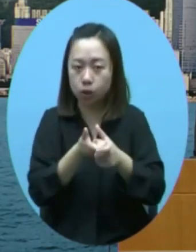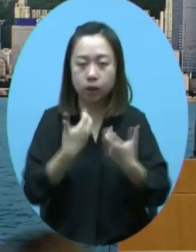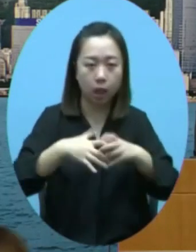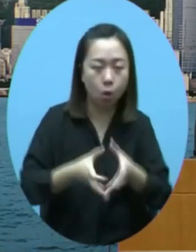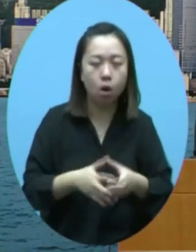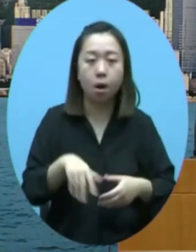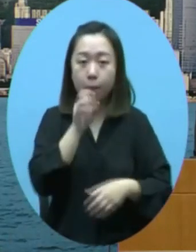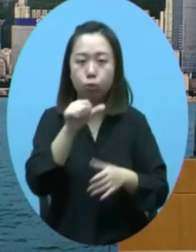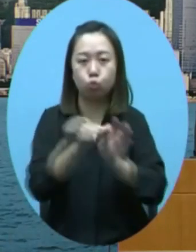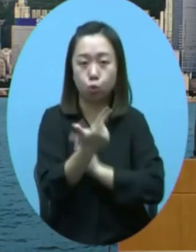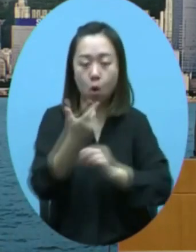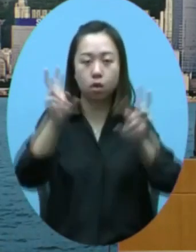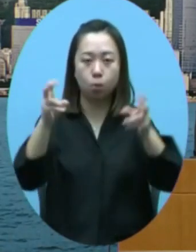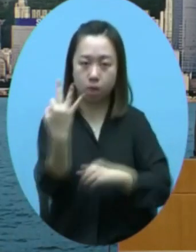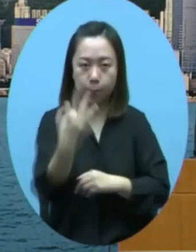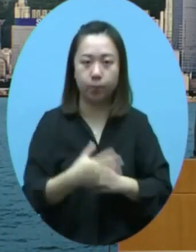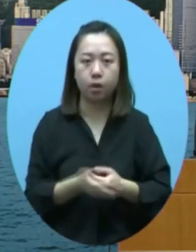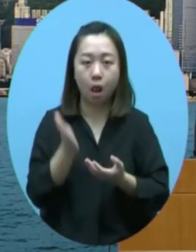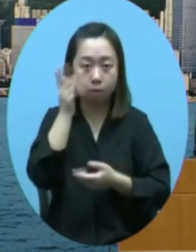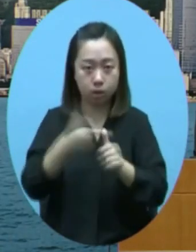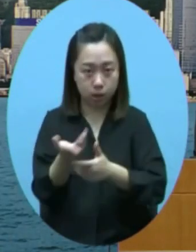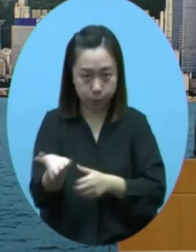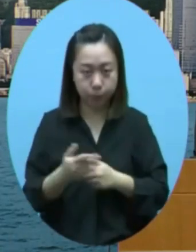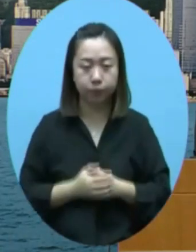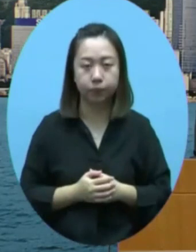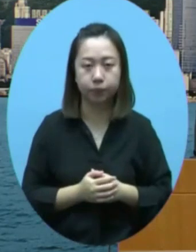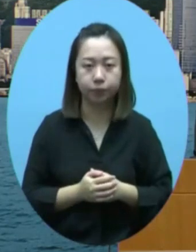represent. And a maximum 3 questions.